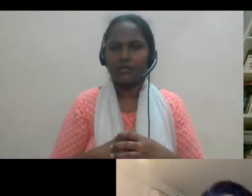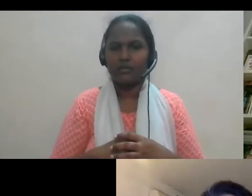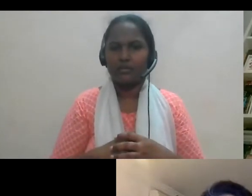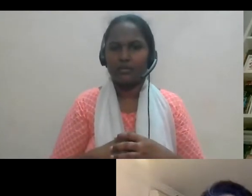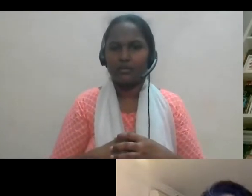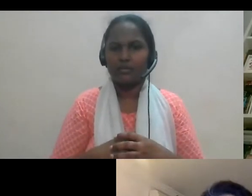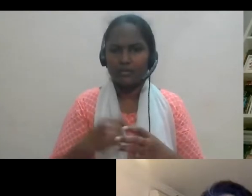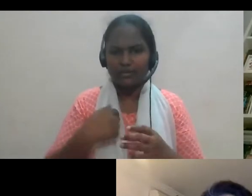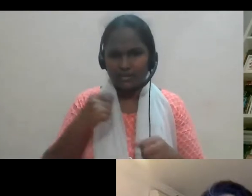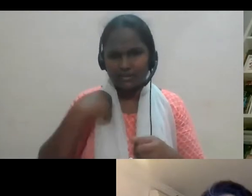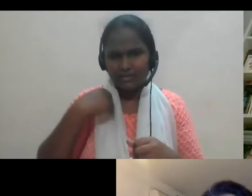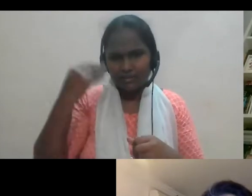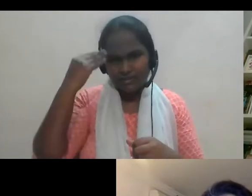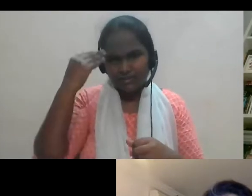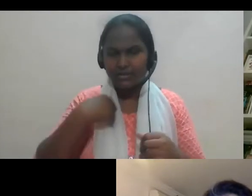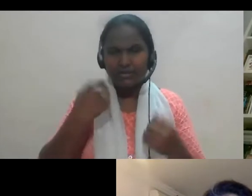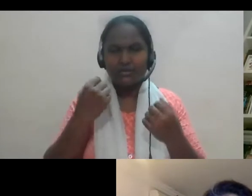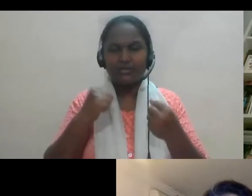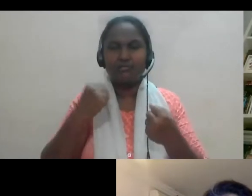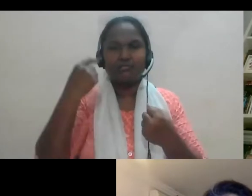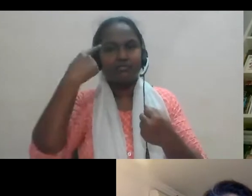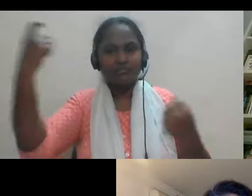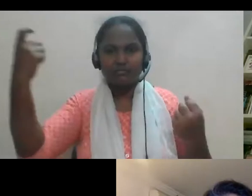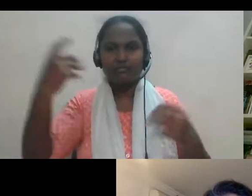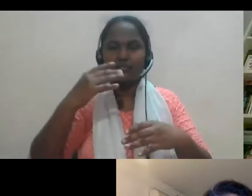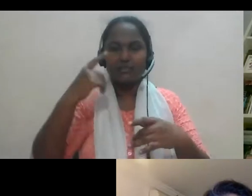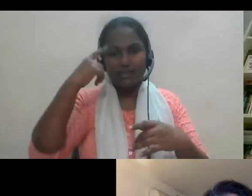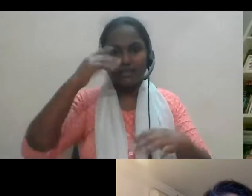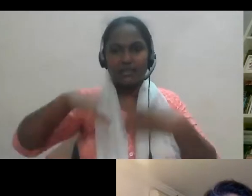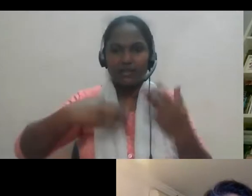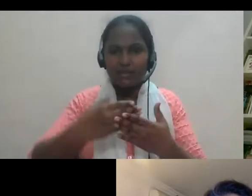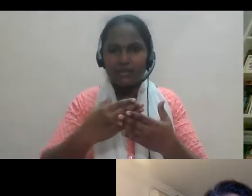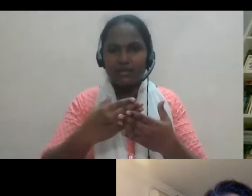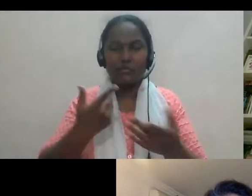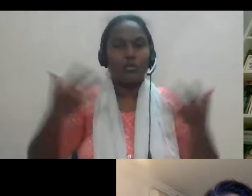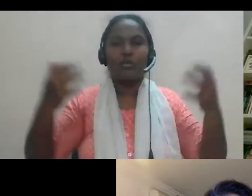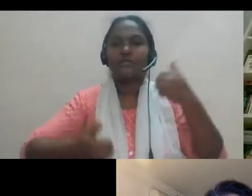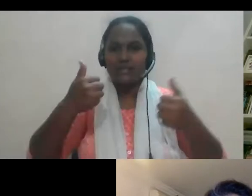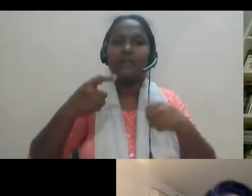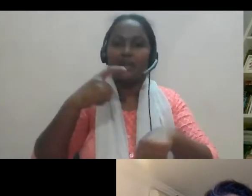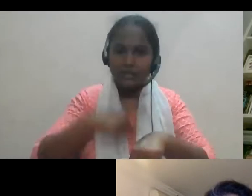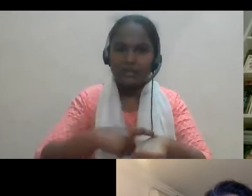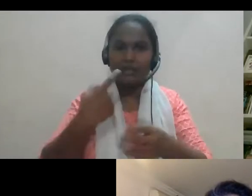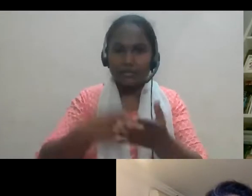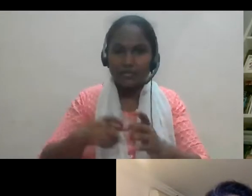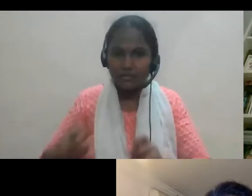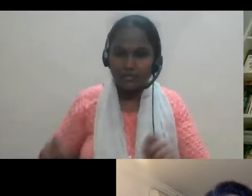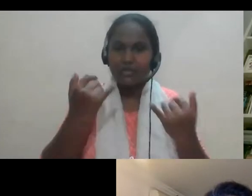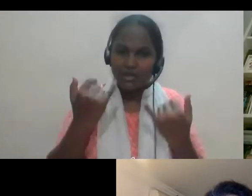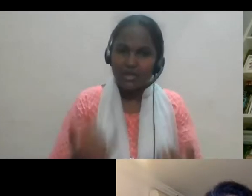yes, I think I cannot imagine even think about a more challenging time than the present one,